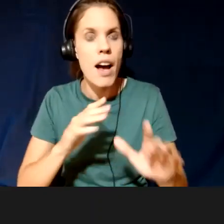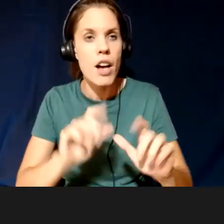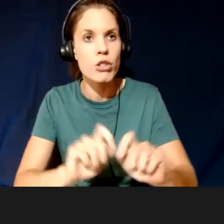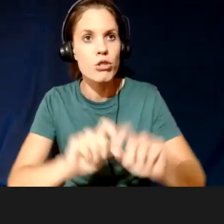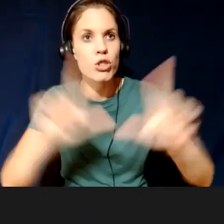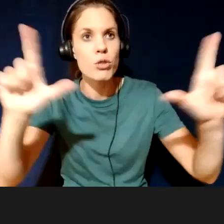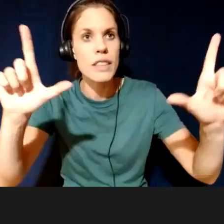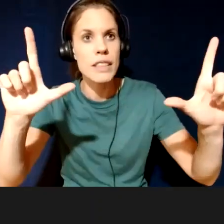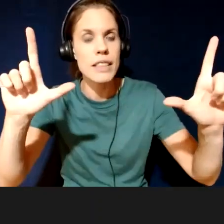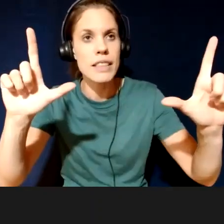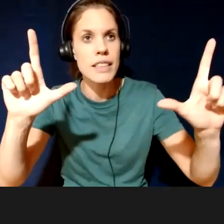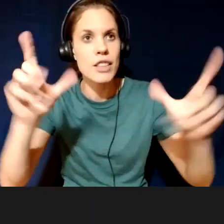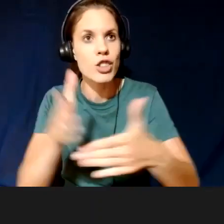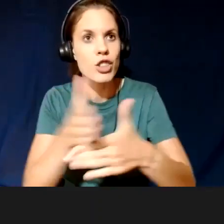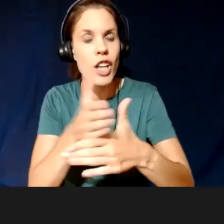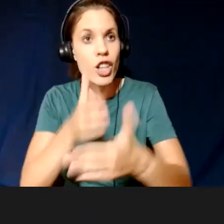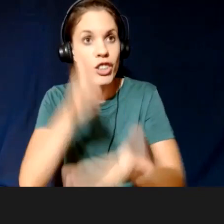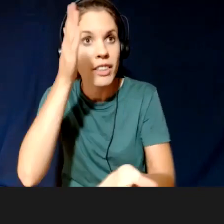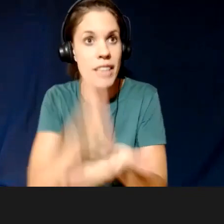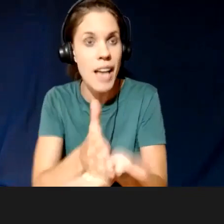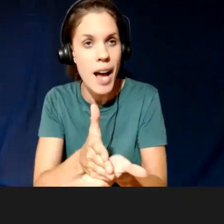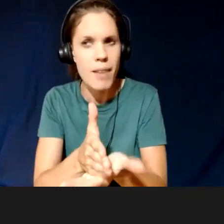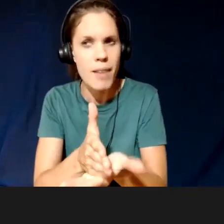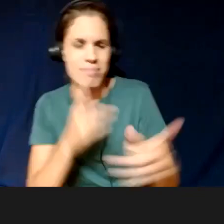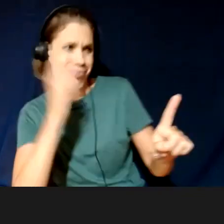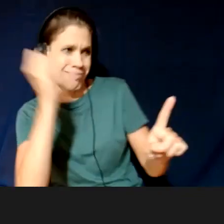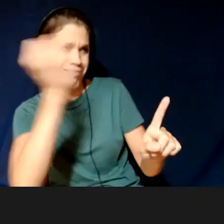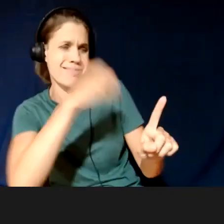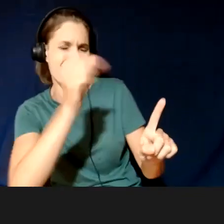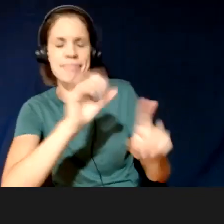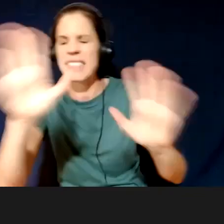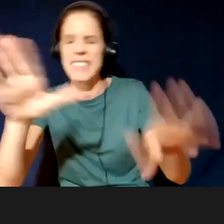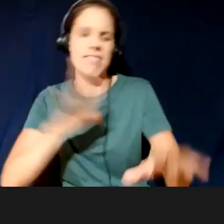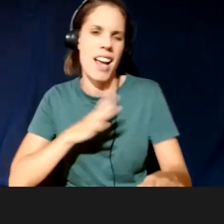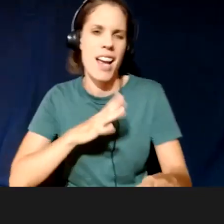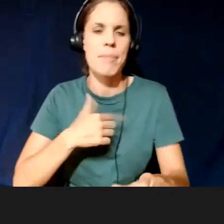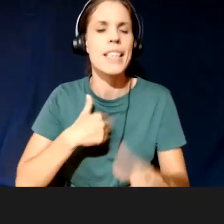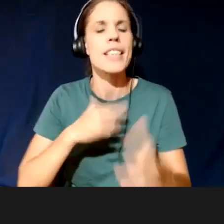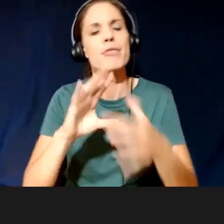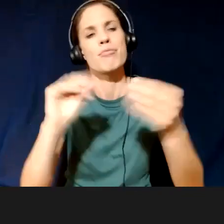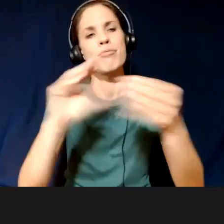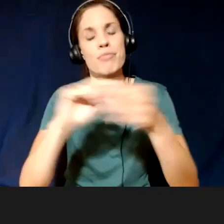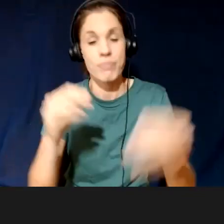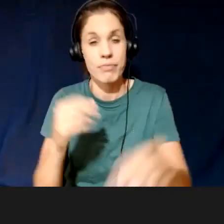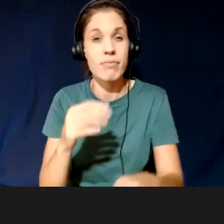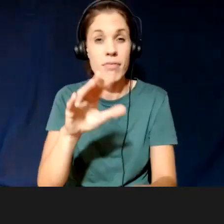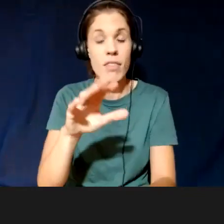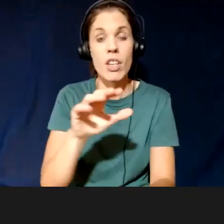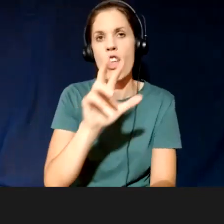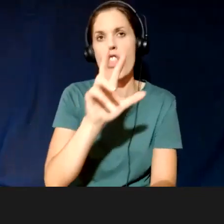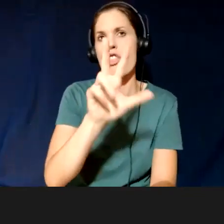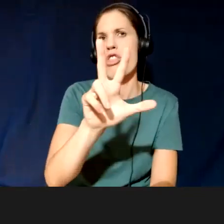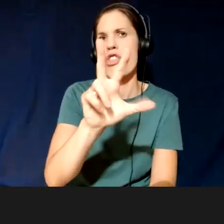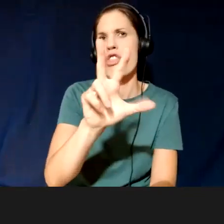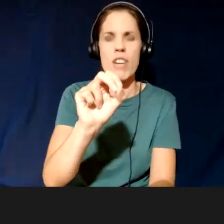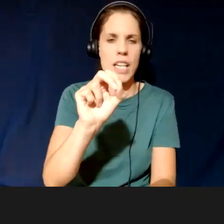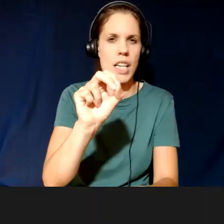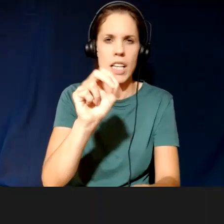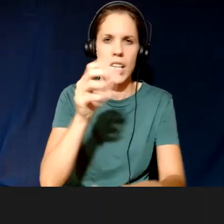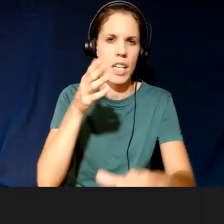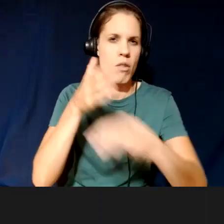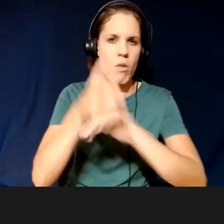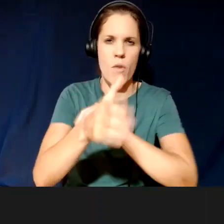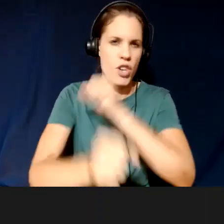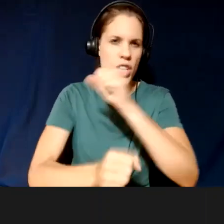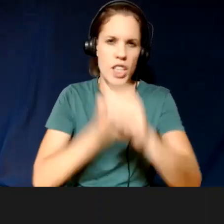did. Okay. Well, I'll just verbalize it then. They basically have like 30 plus years of genetic data. It was